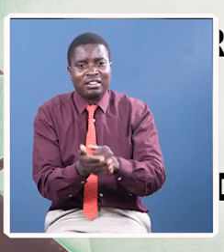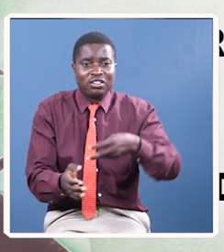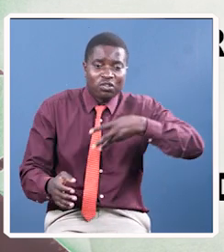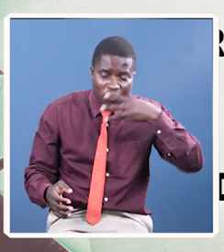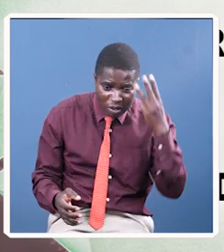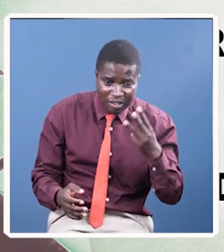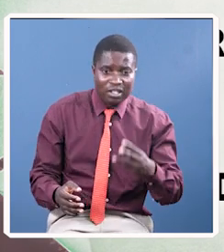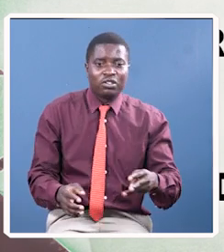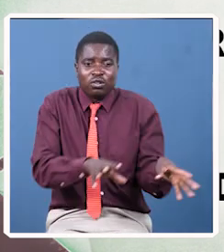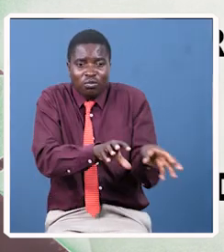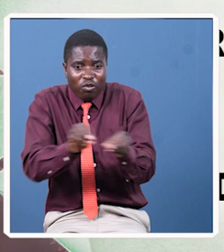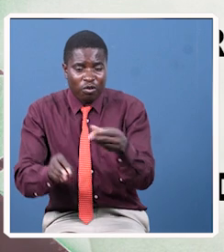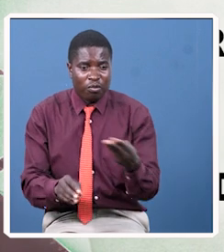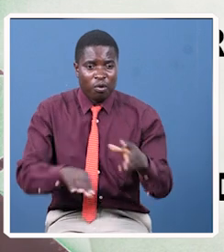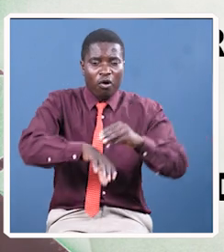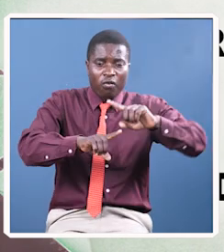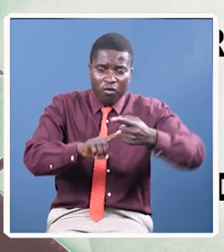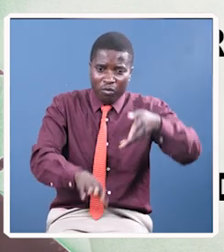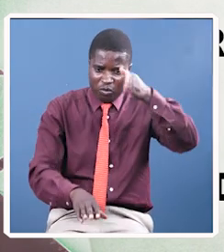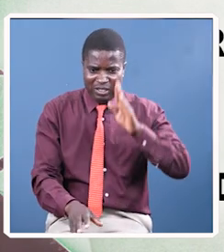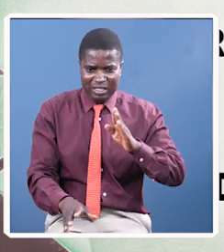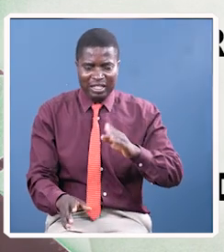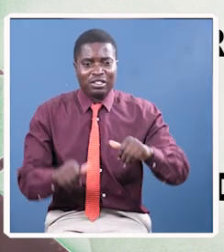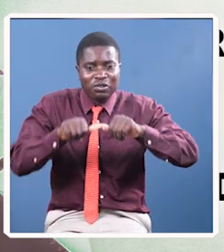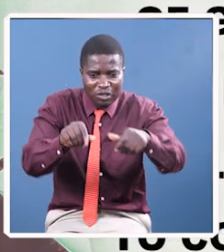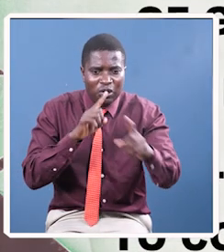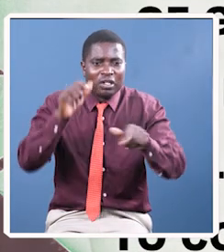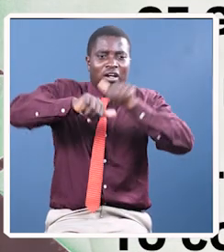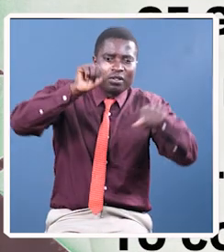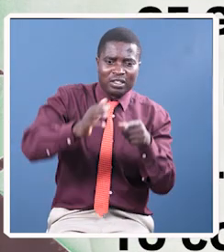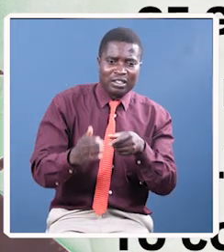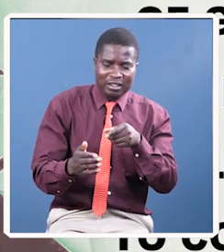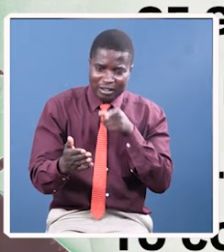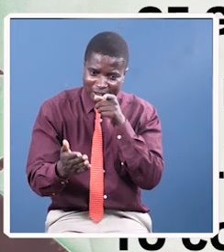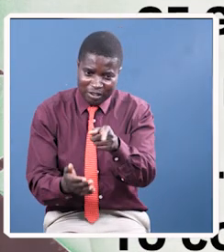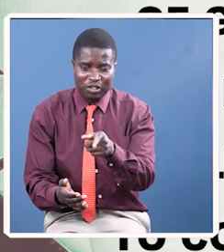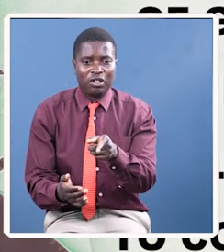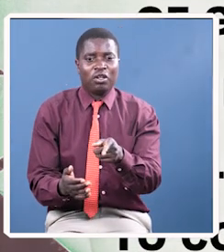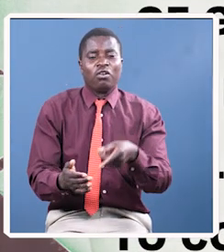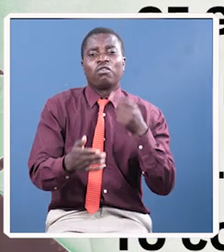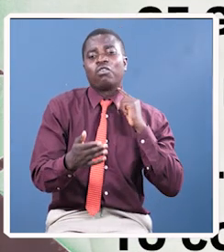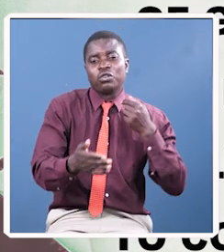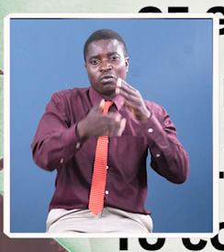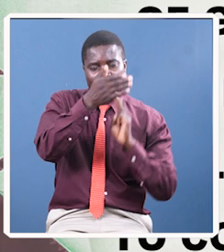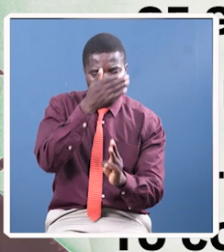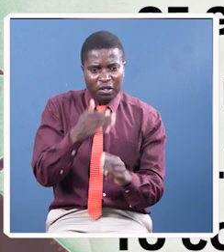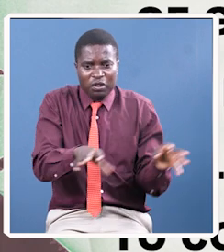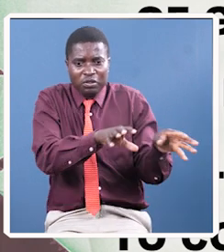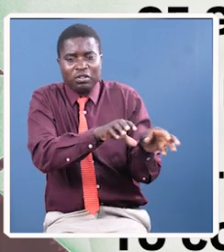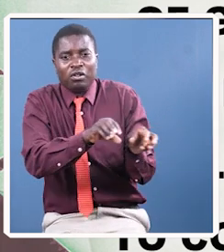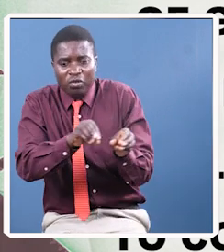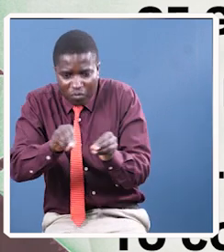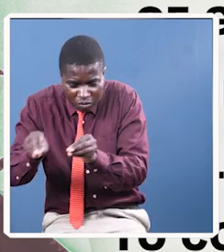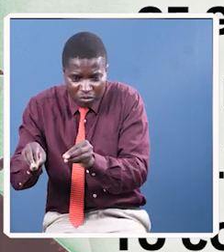deceptive. Over and over again, these false prophets who claim to be taught of God will take